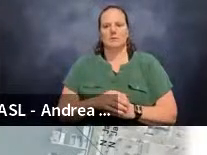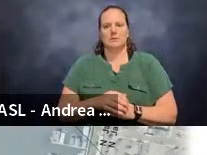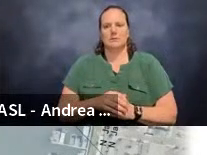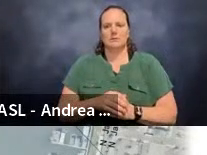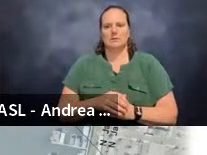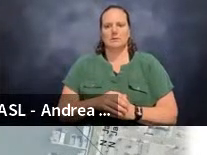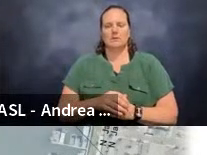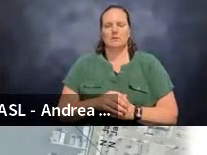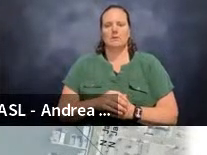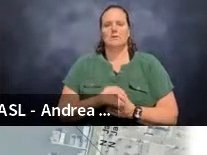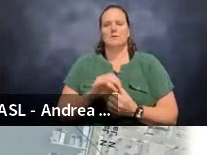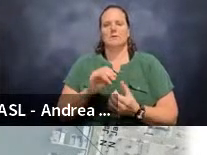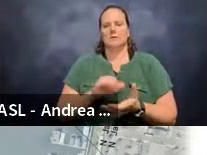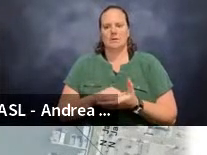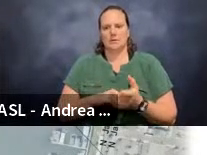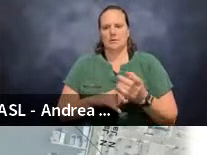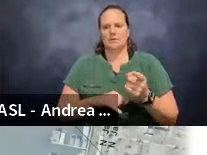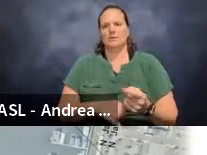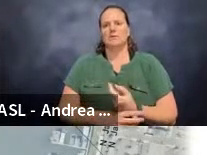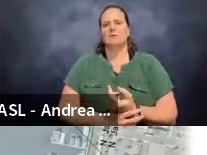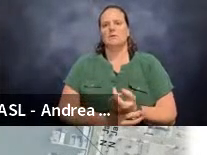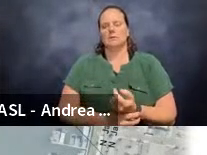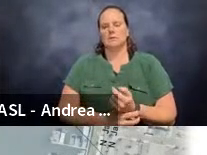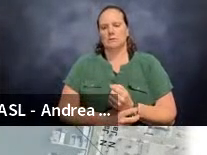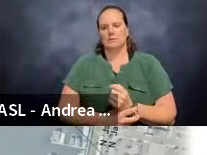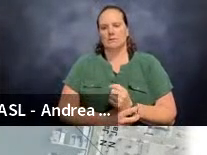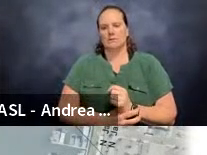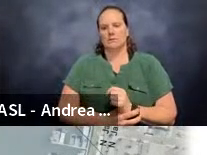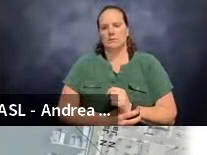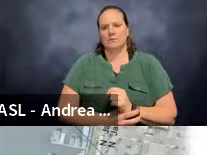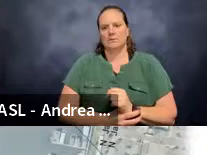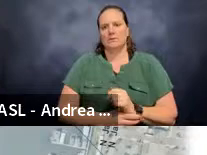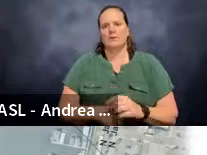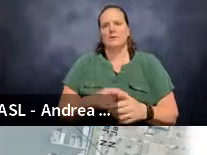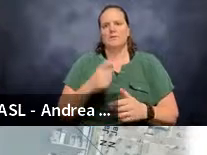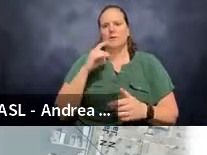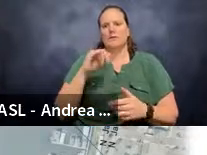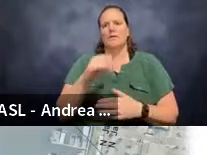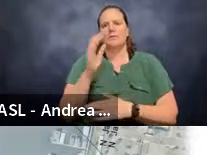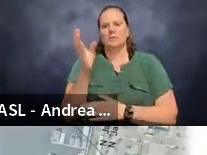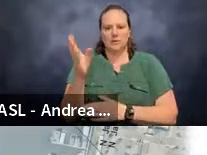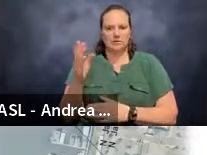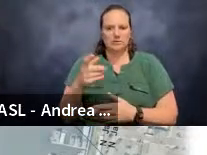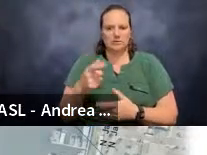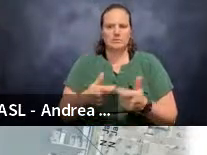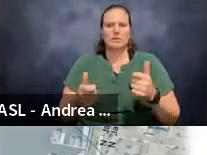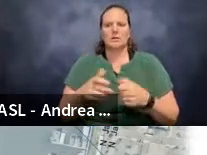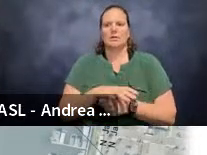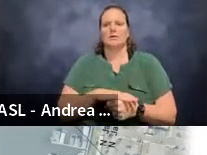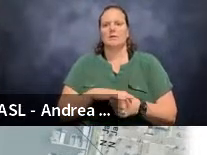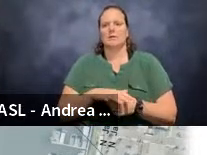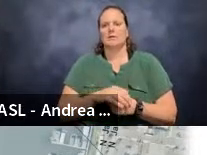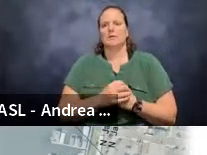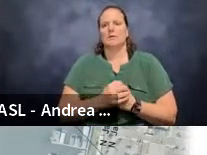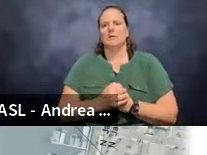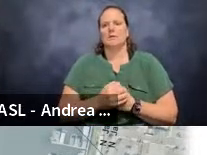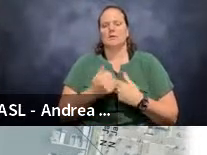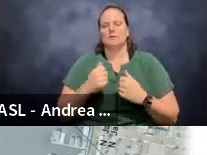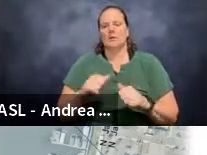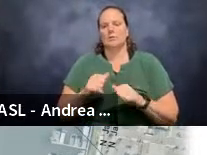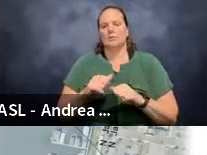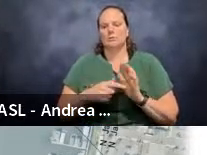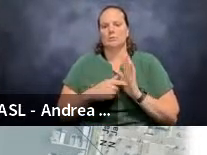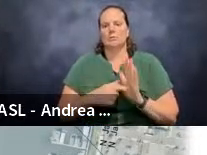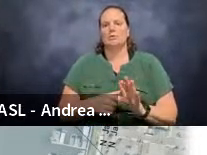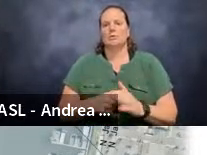I've taken some zoomed in snippets to try to just orient people towards what they will see